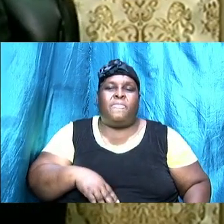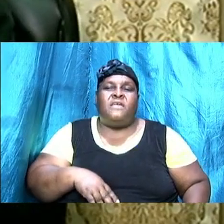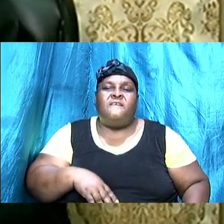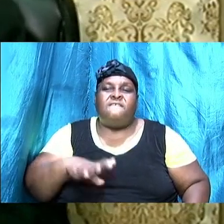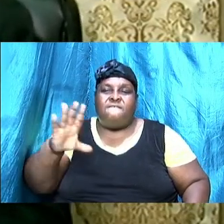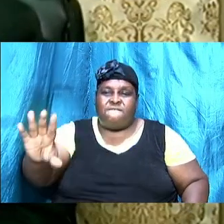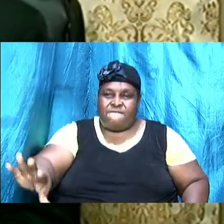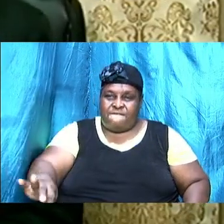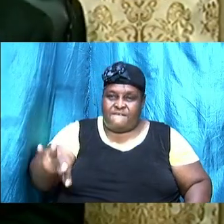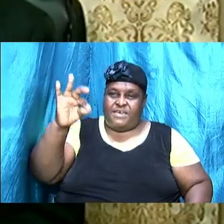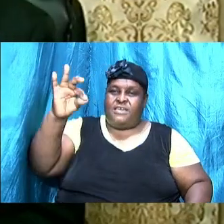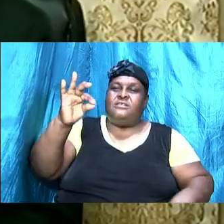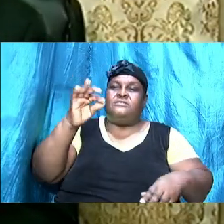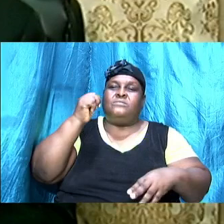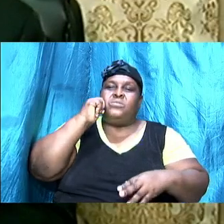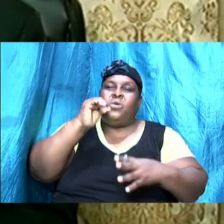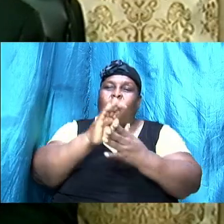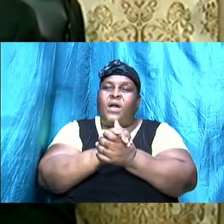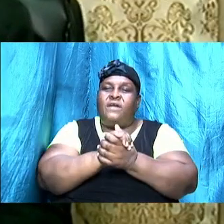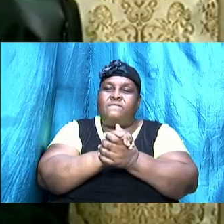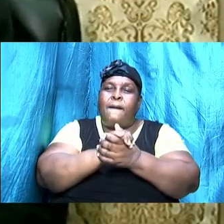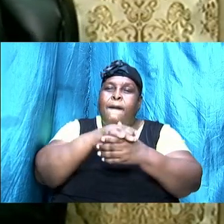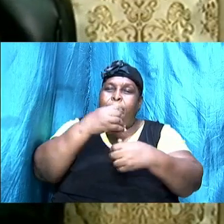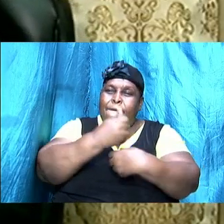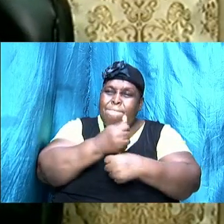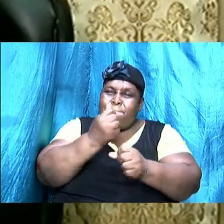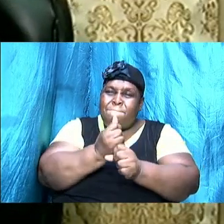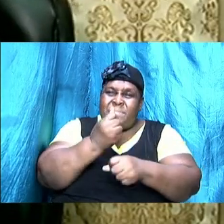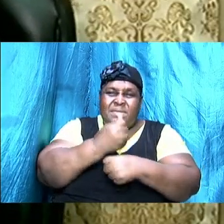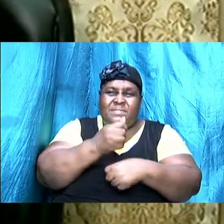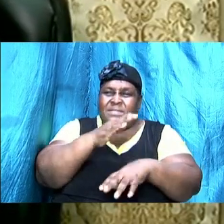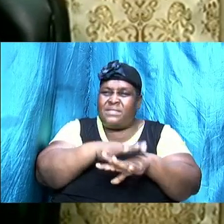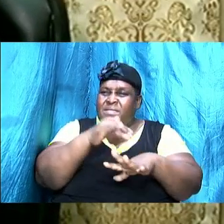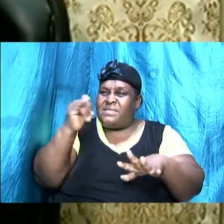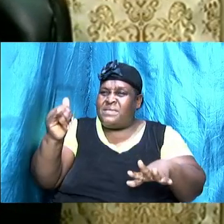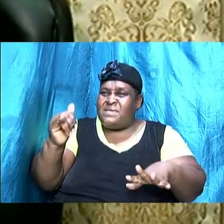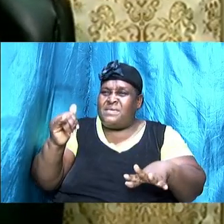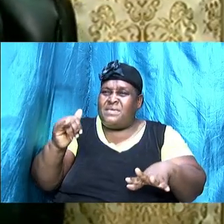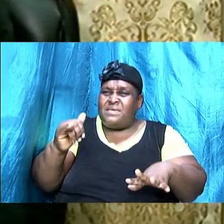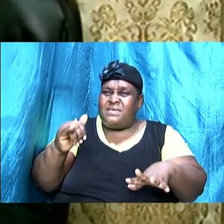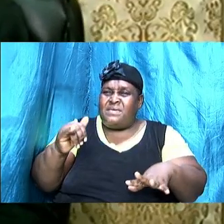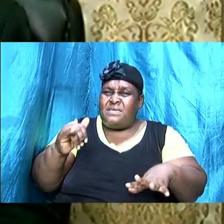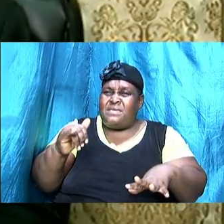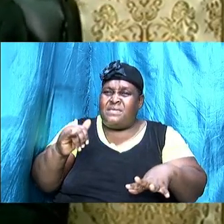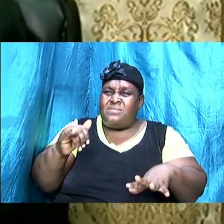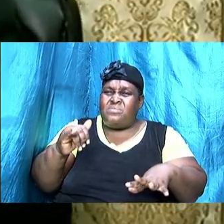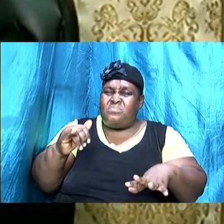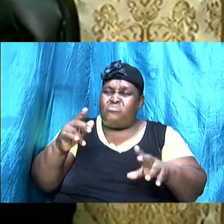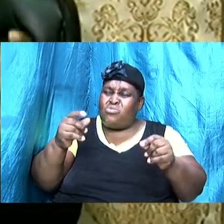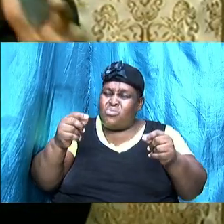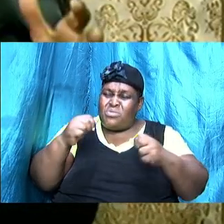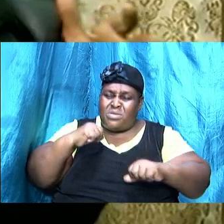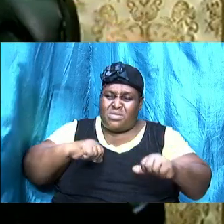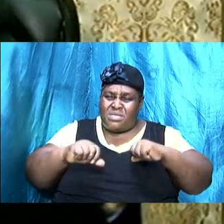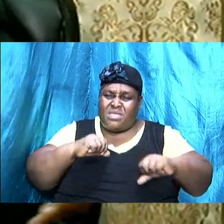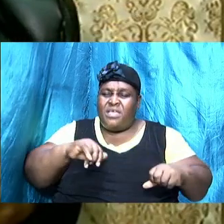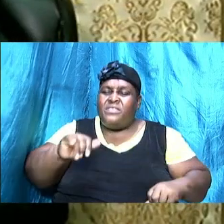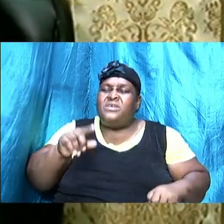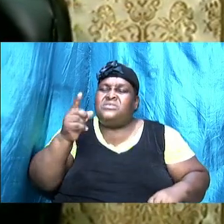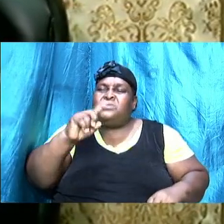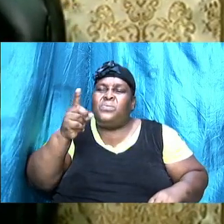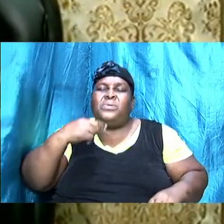Find your wife. Make that call. Initiate that action. That's where we are